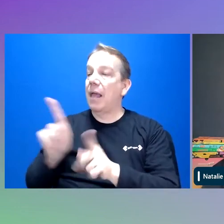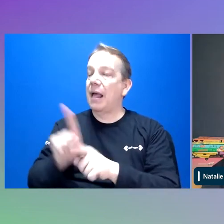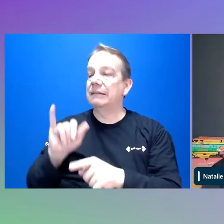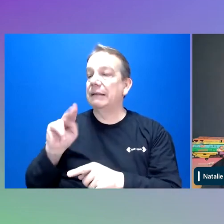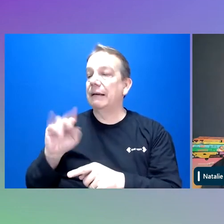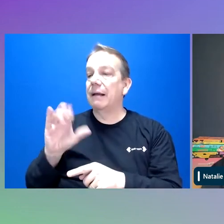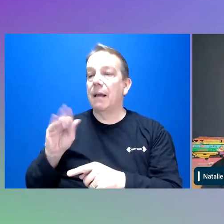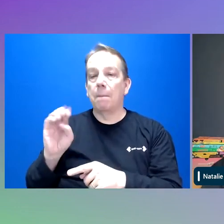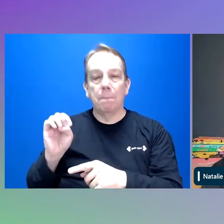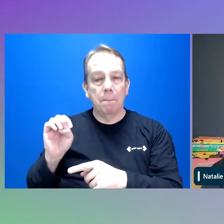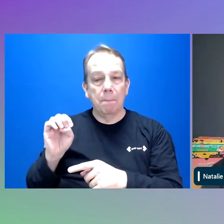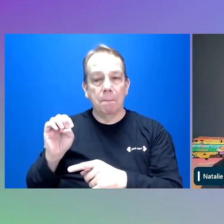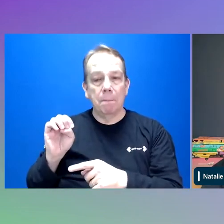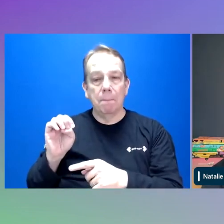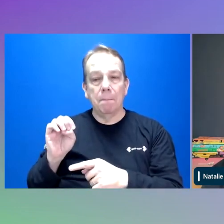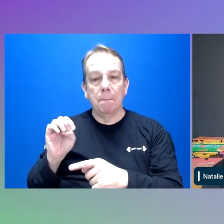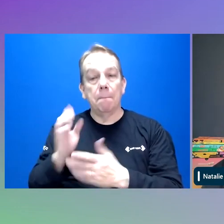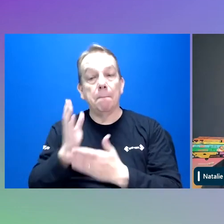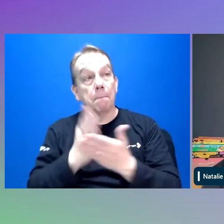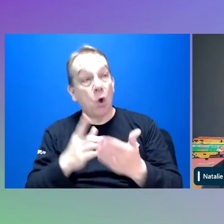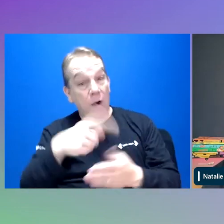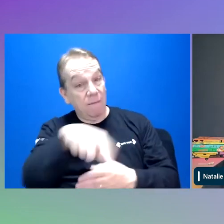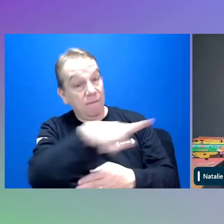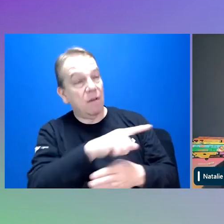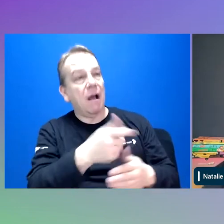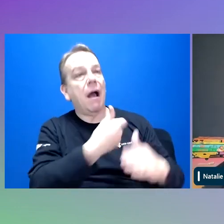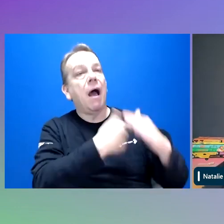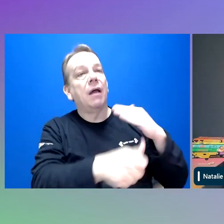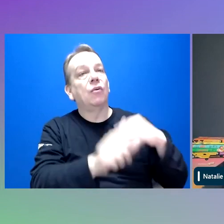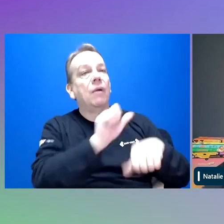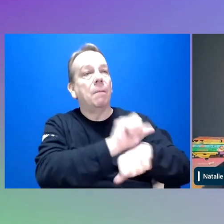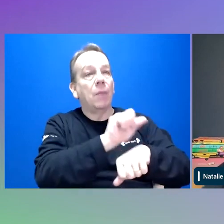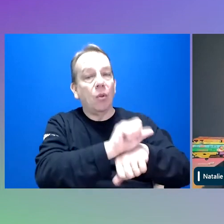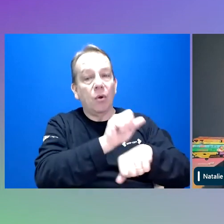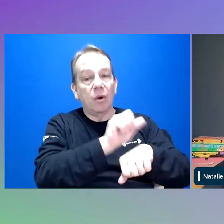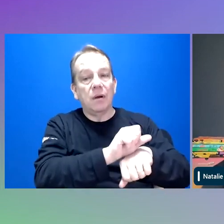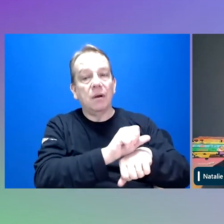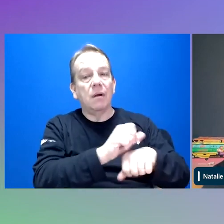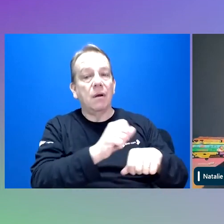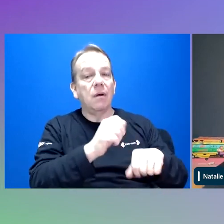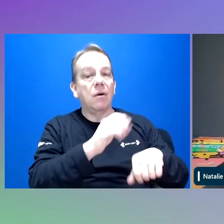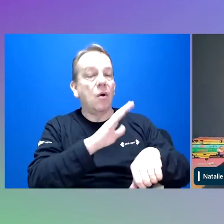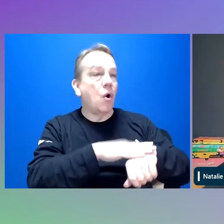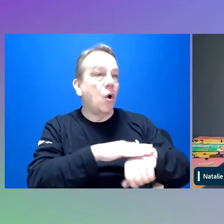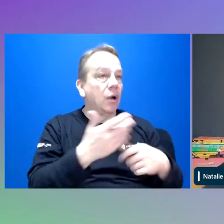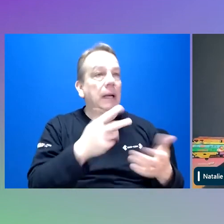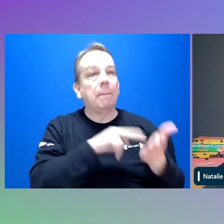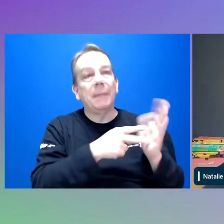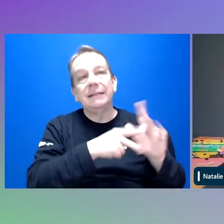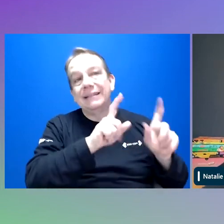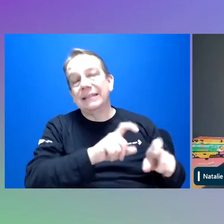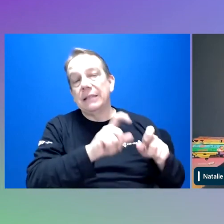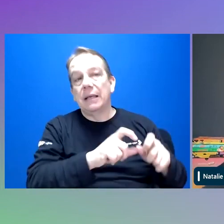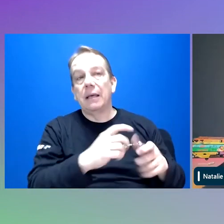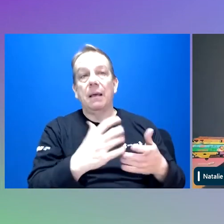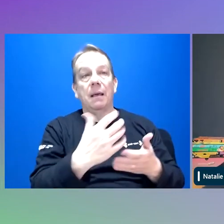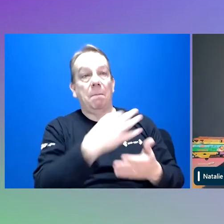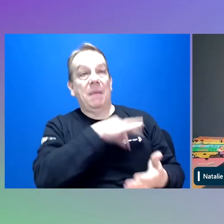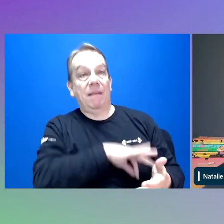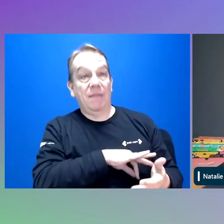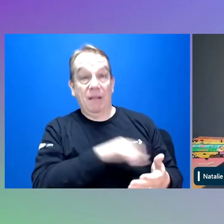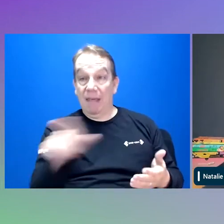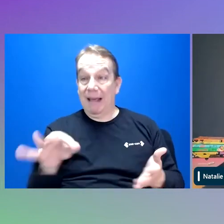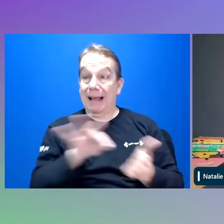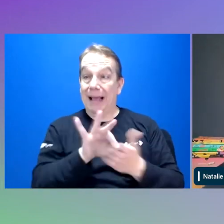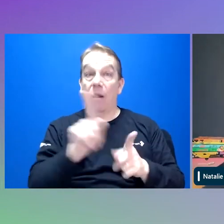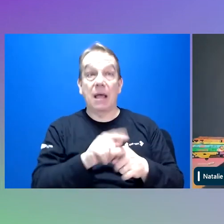a part of this population is underemployed and maybe on means tested benefits, for example, like that counts as income.